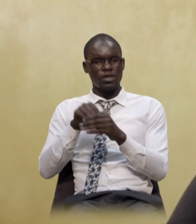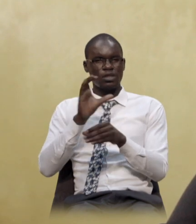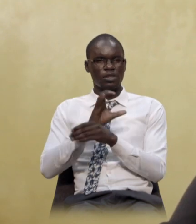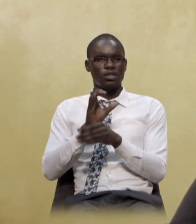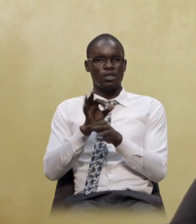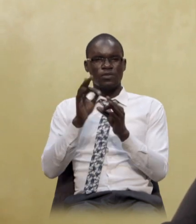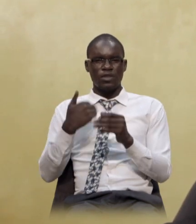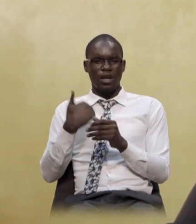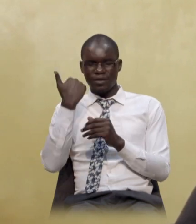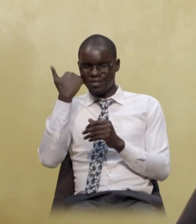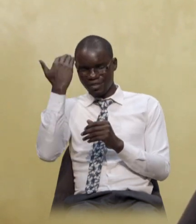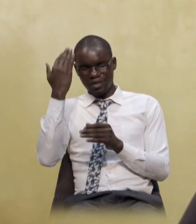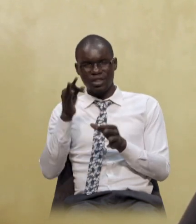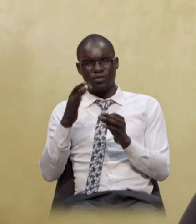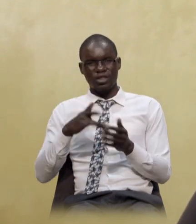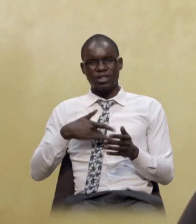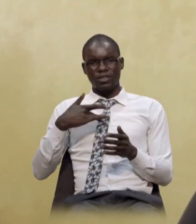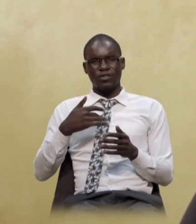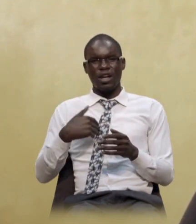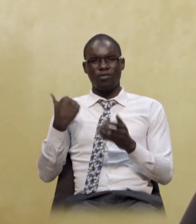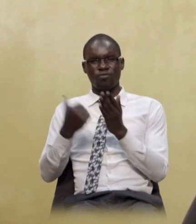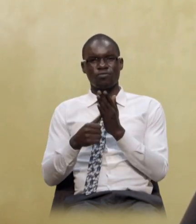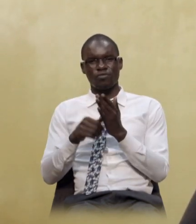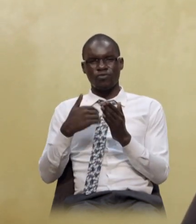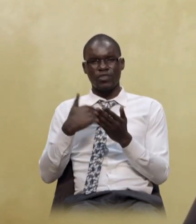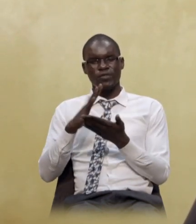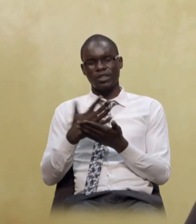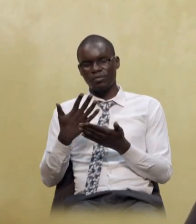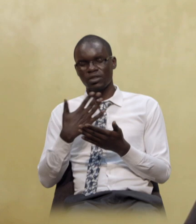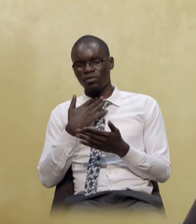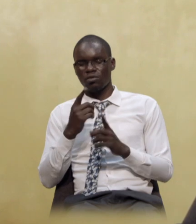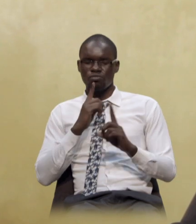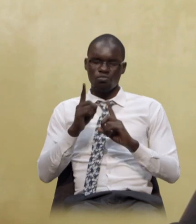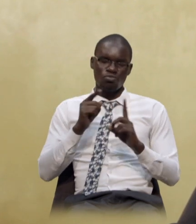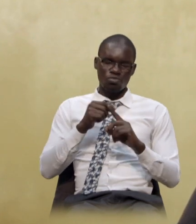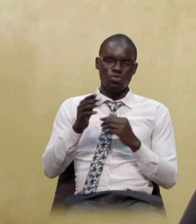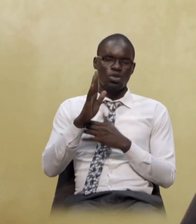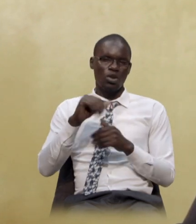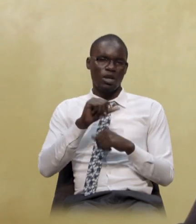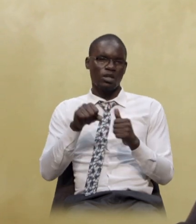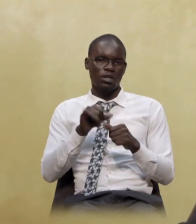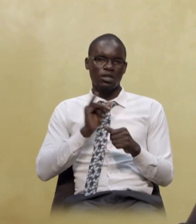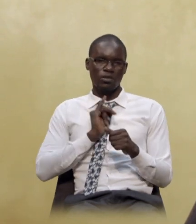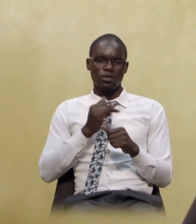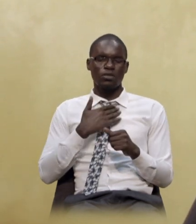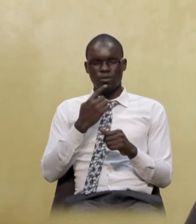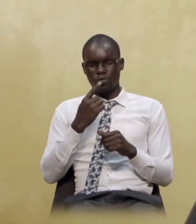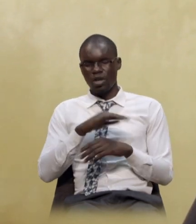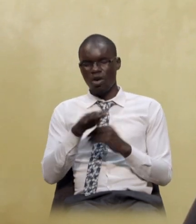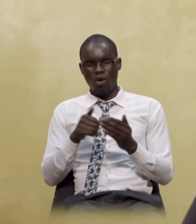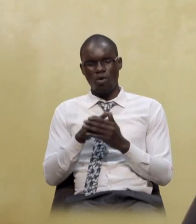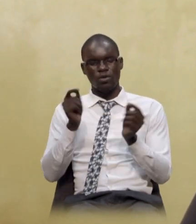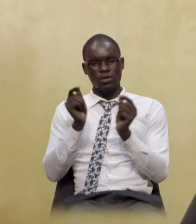stress, when you feel there's a problem, when you feel there's something you really need to talk to God about, I want to tell you today that all our